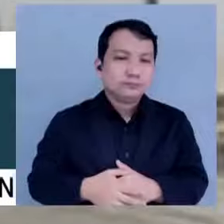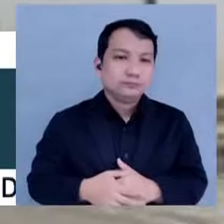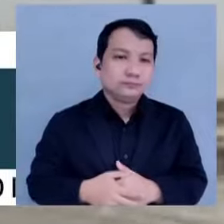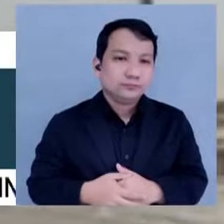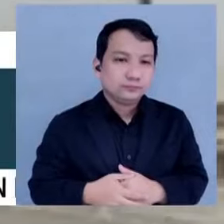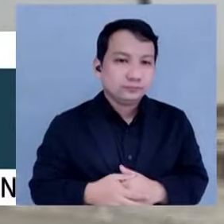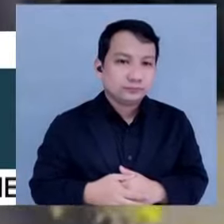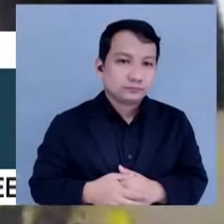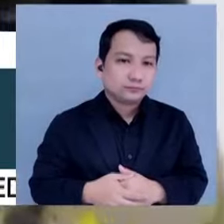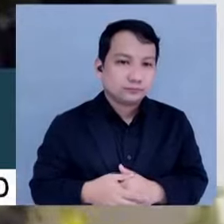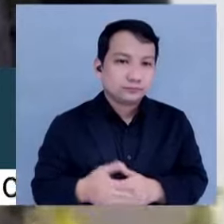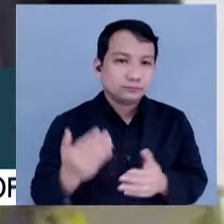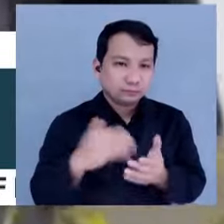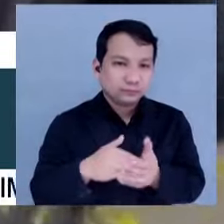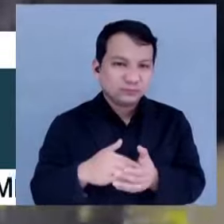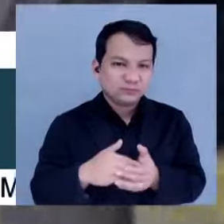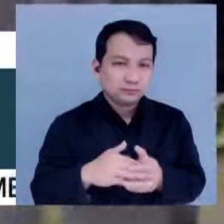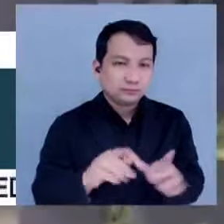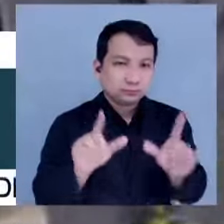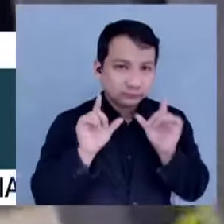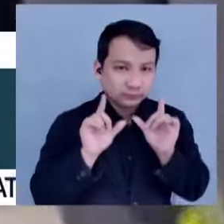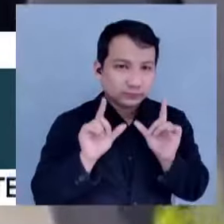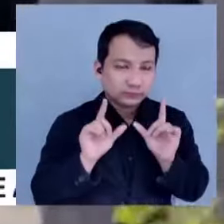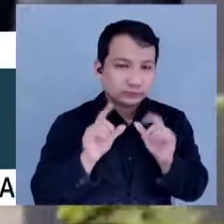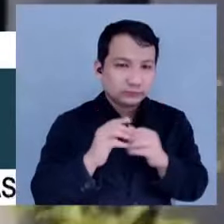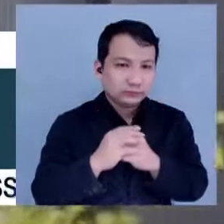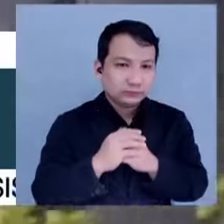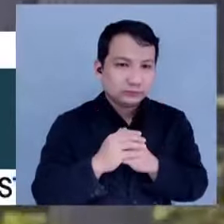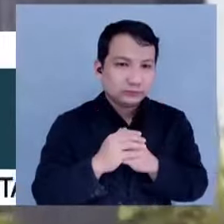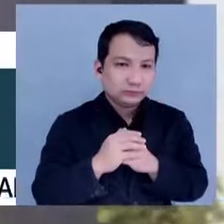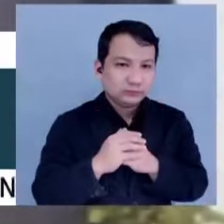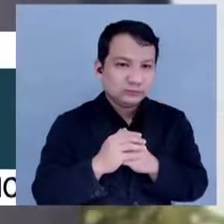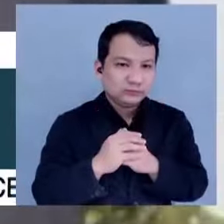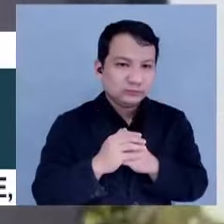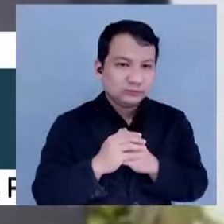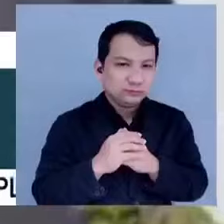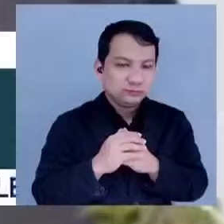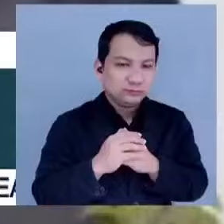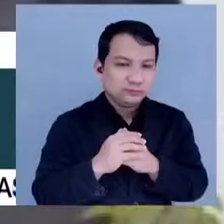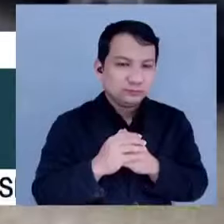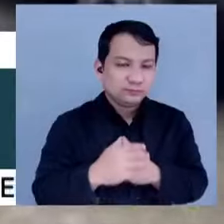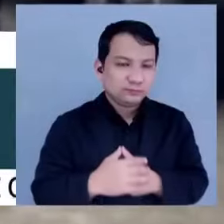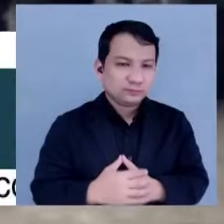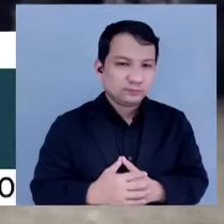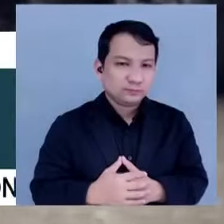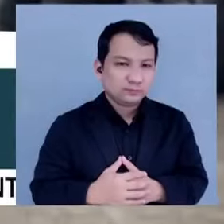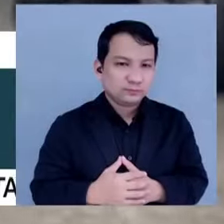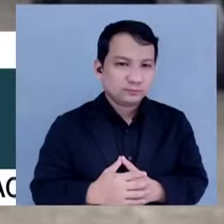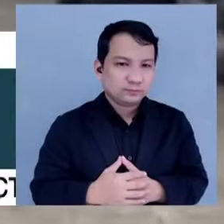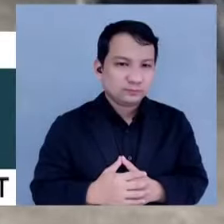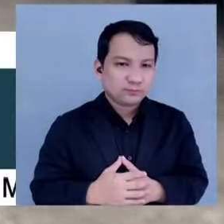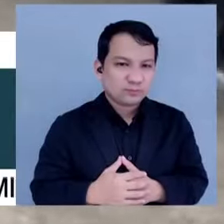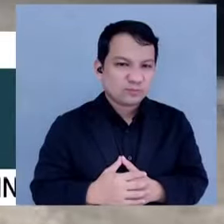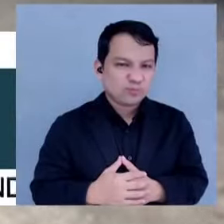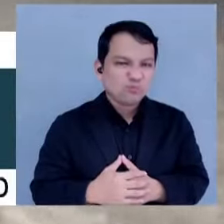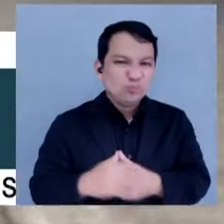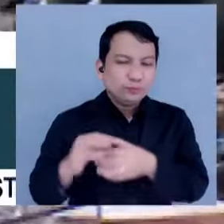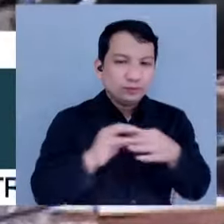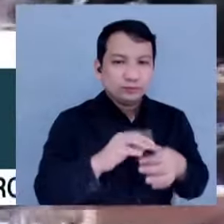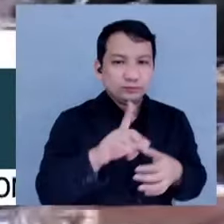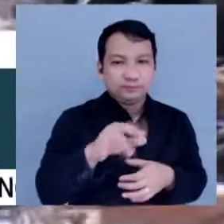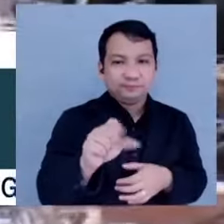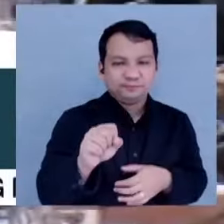again, that fugitive is identified by PAOK as the IT manager of Lucky South 99, which is the POGO